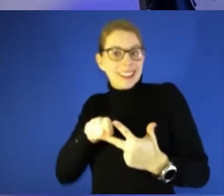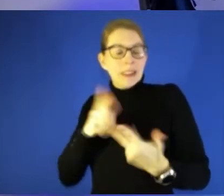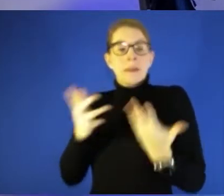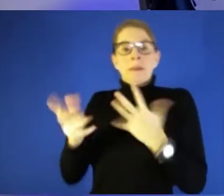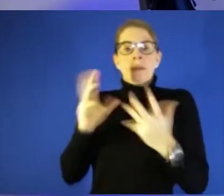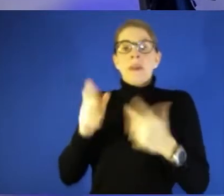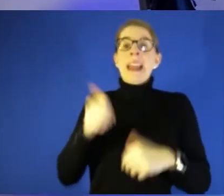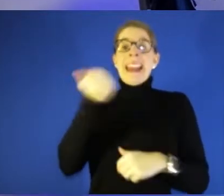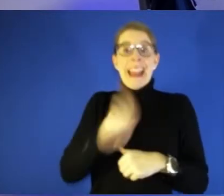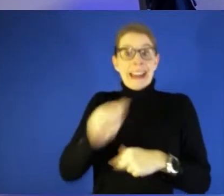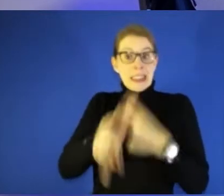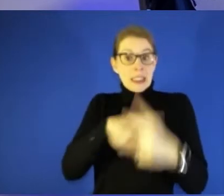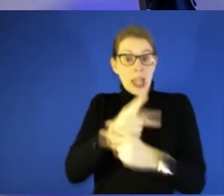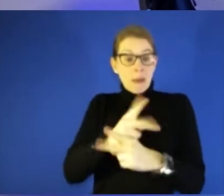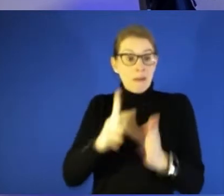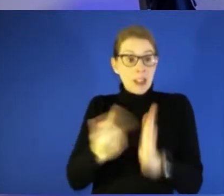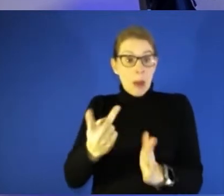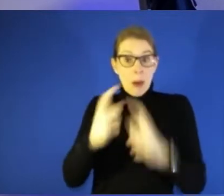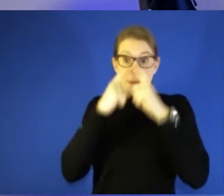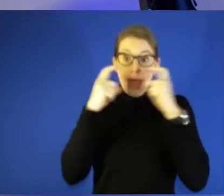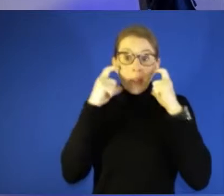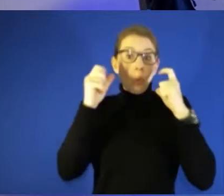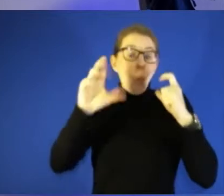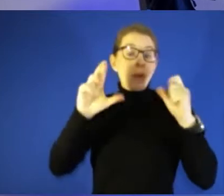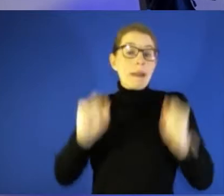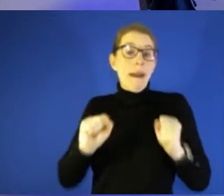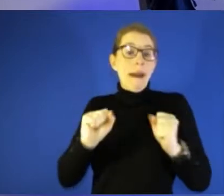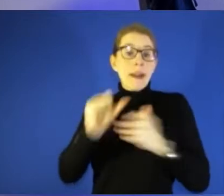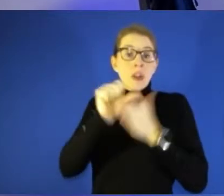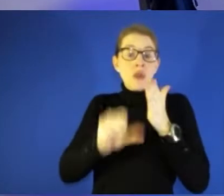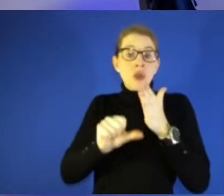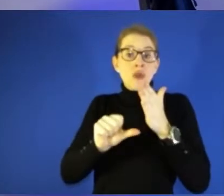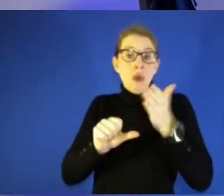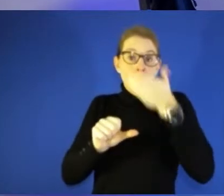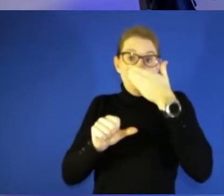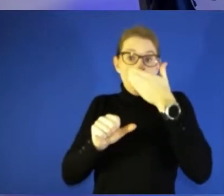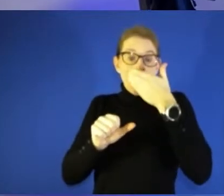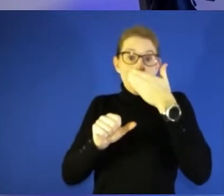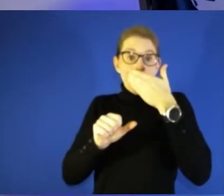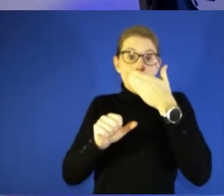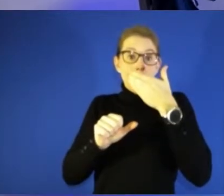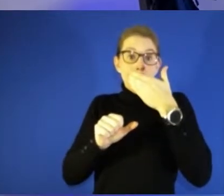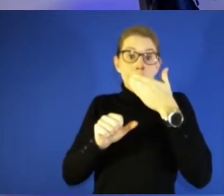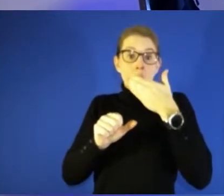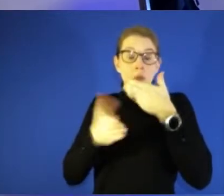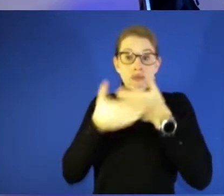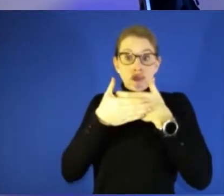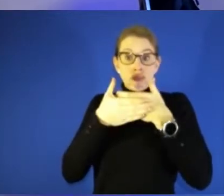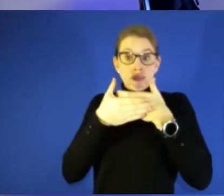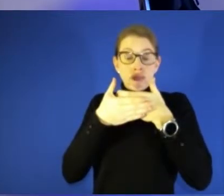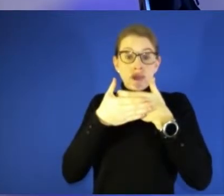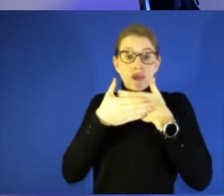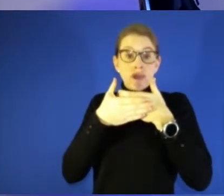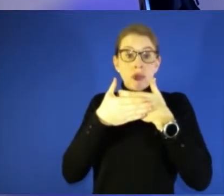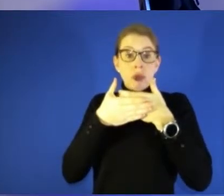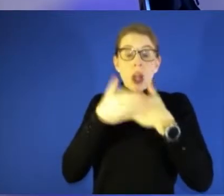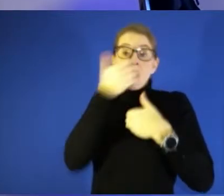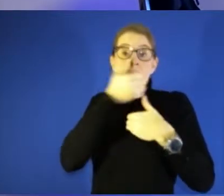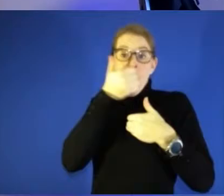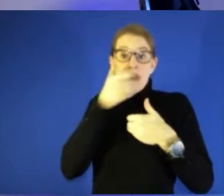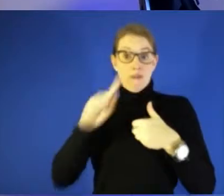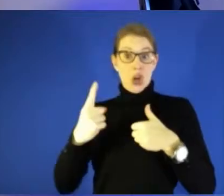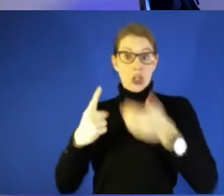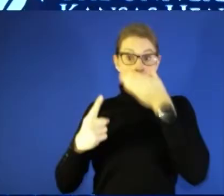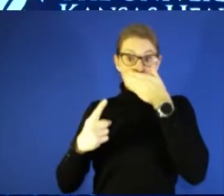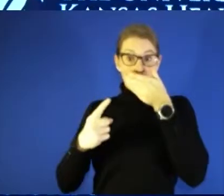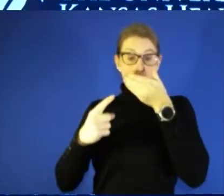masking, or a lot of people ask, can they put a surgical mask over a surgical mask like your black one over a cloth mask? Is that effective?